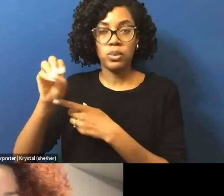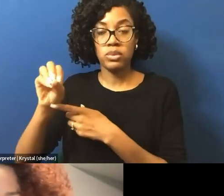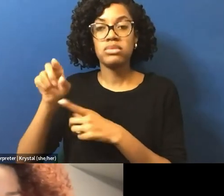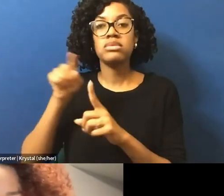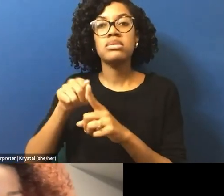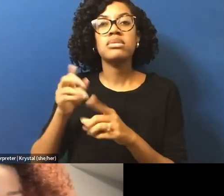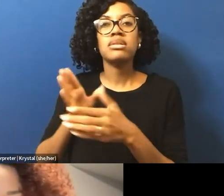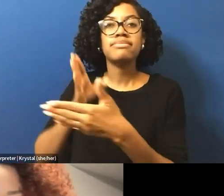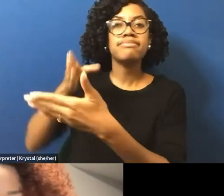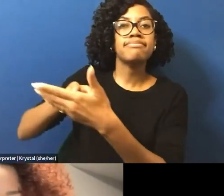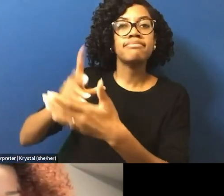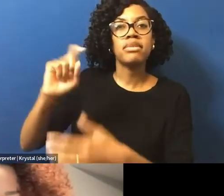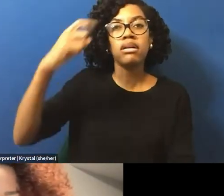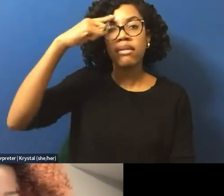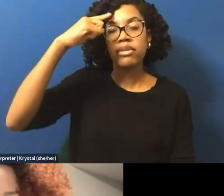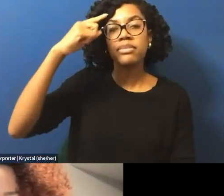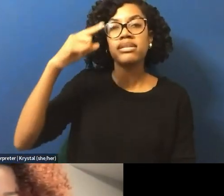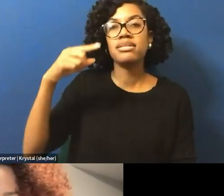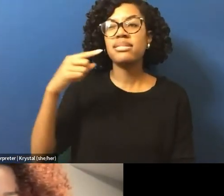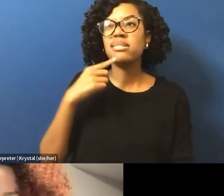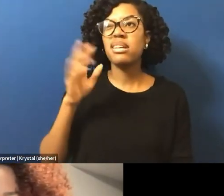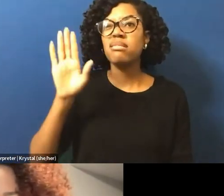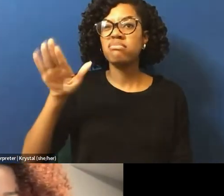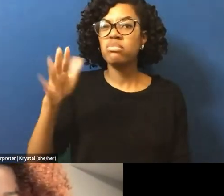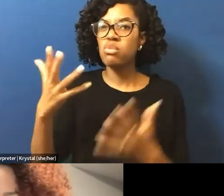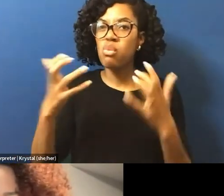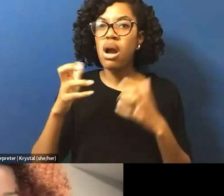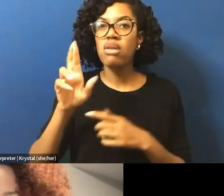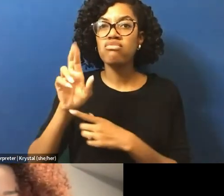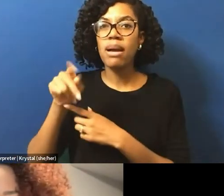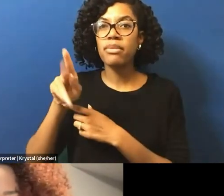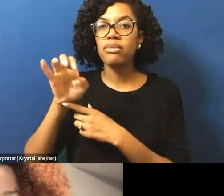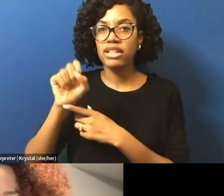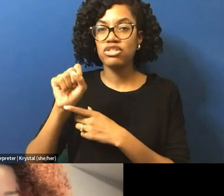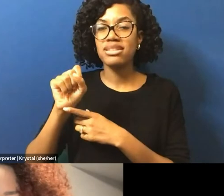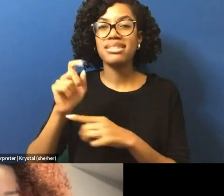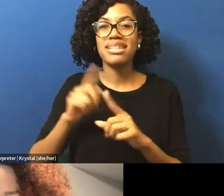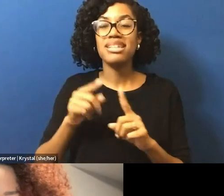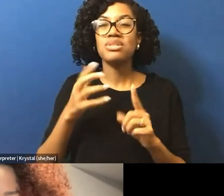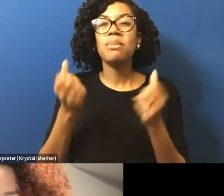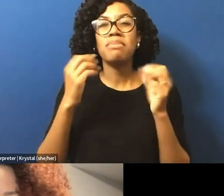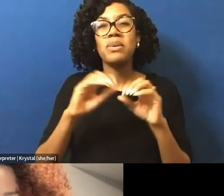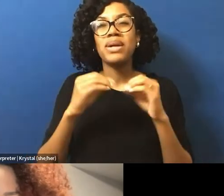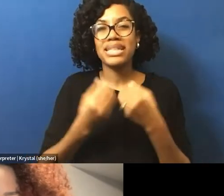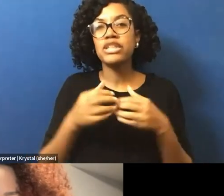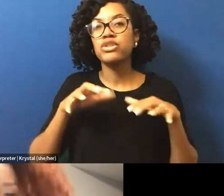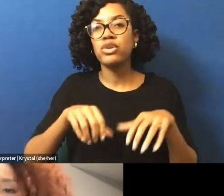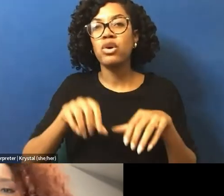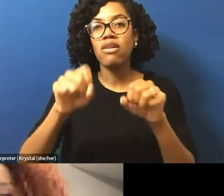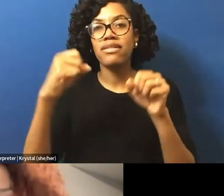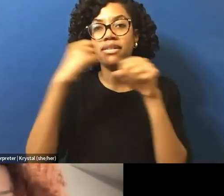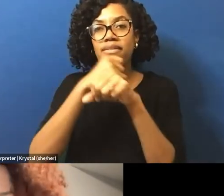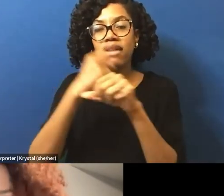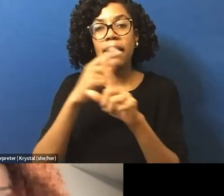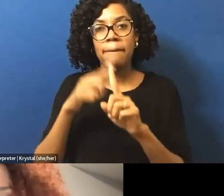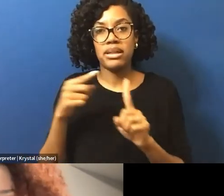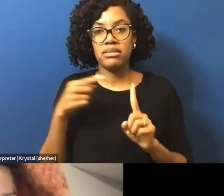that were still doing it, but she was the one that kind of started a grassroots movement that took hold in sectors across the country.